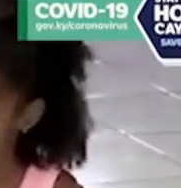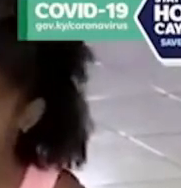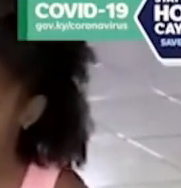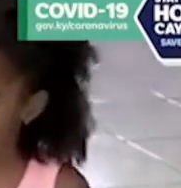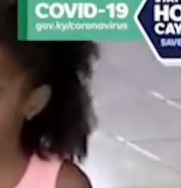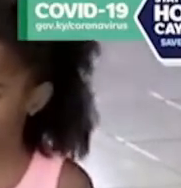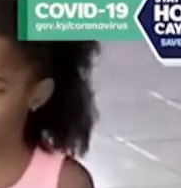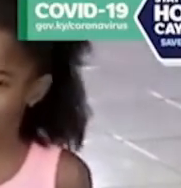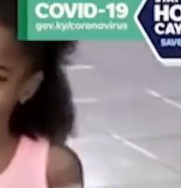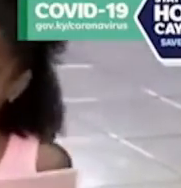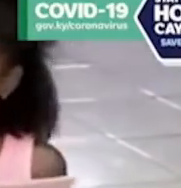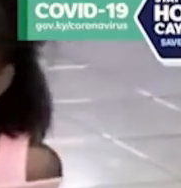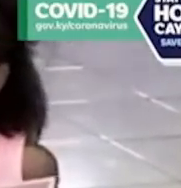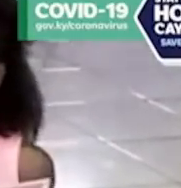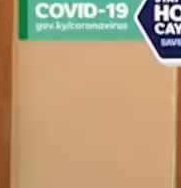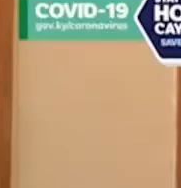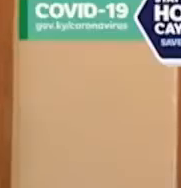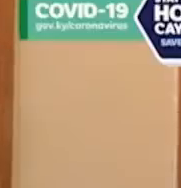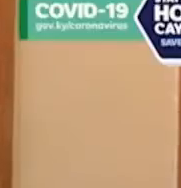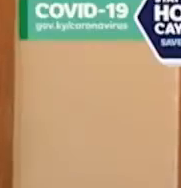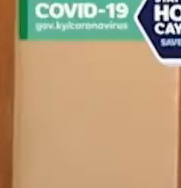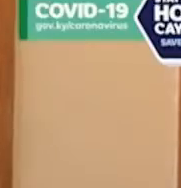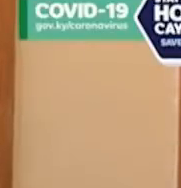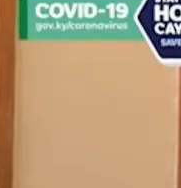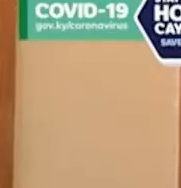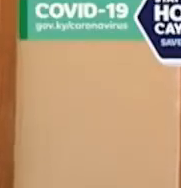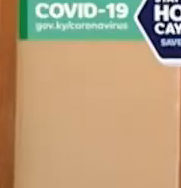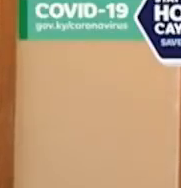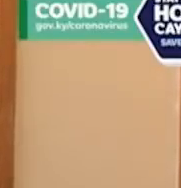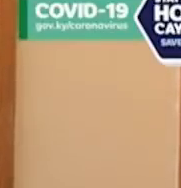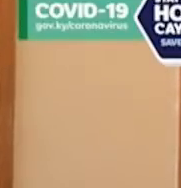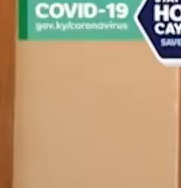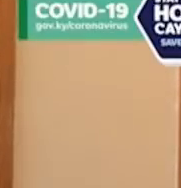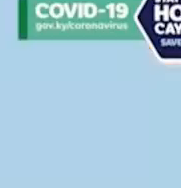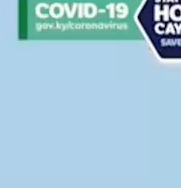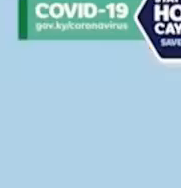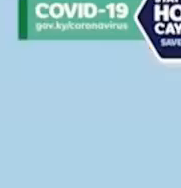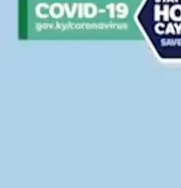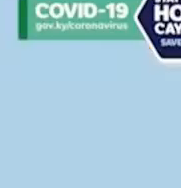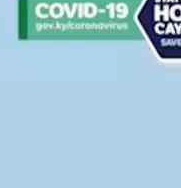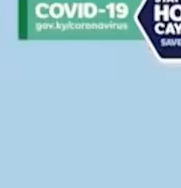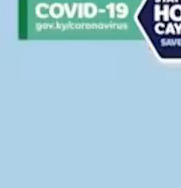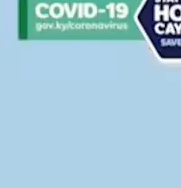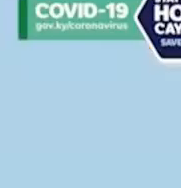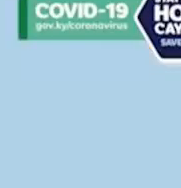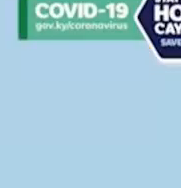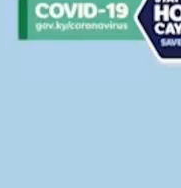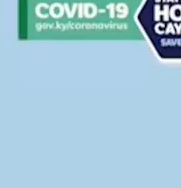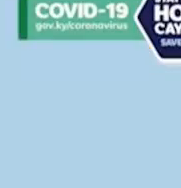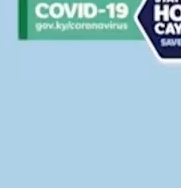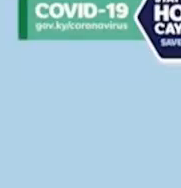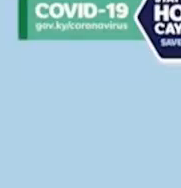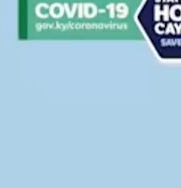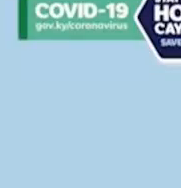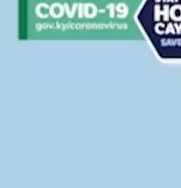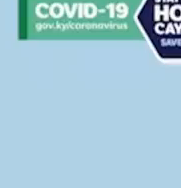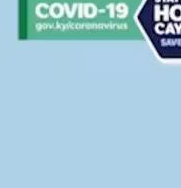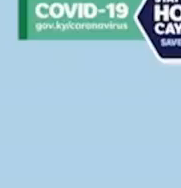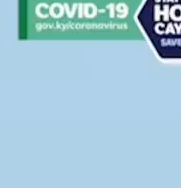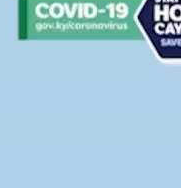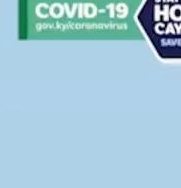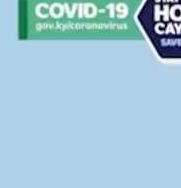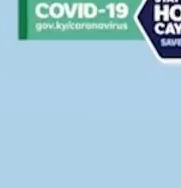home is K-Mankind. Staying home is K-Mankind. staying home is Caymankind.